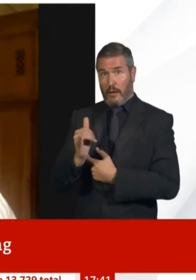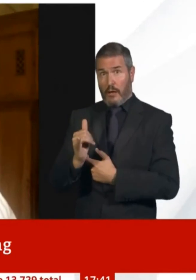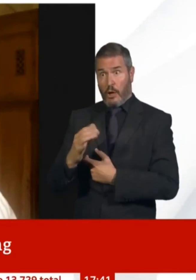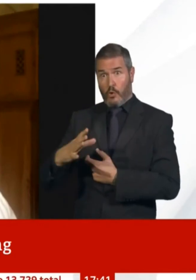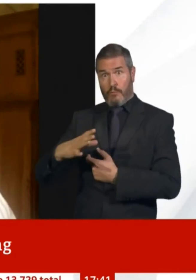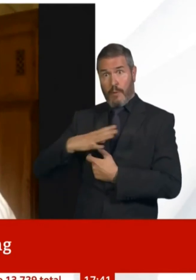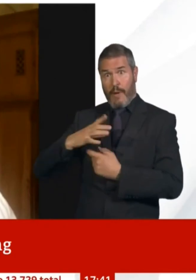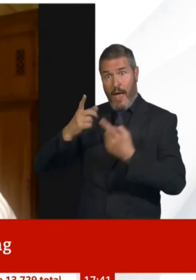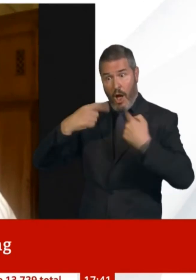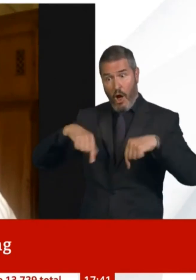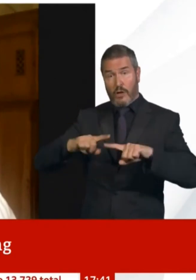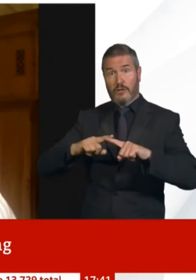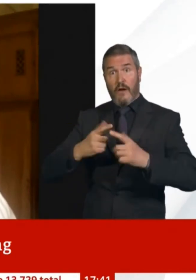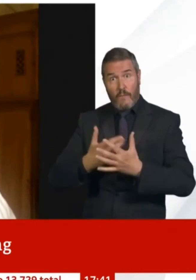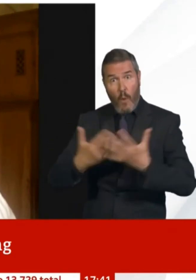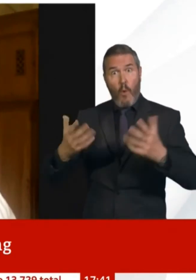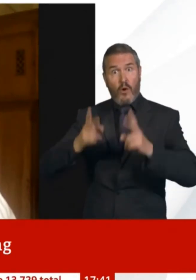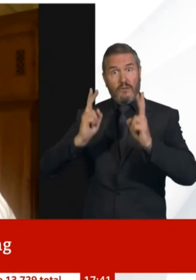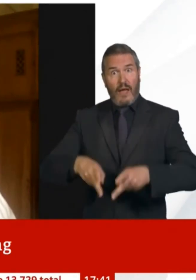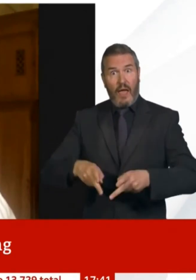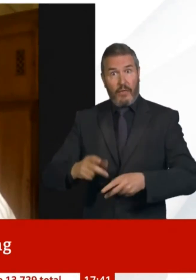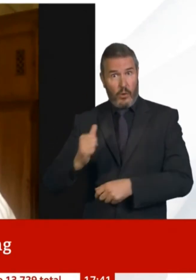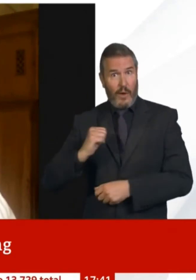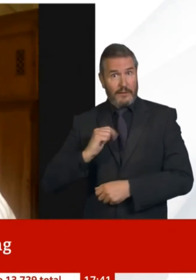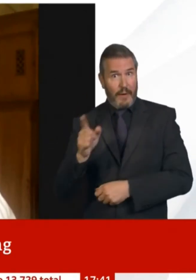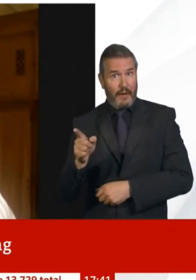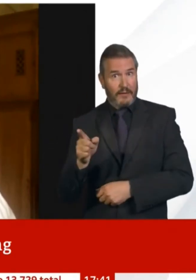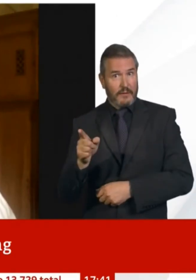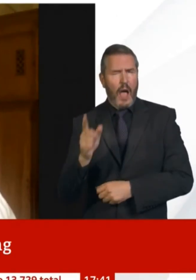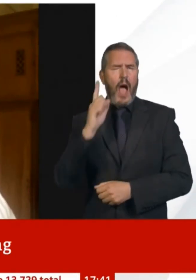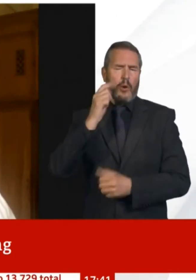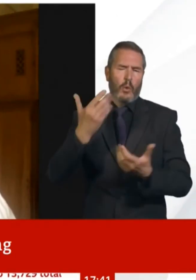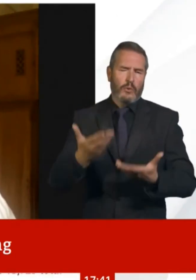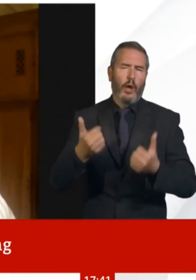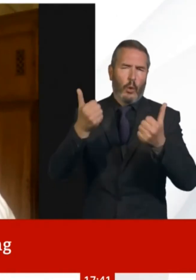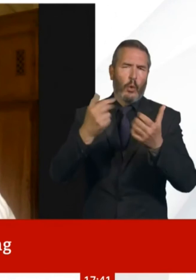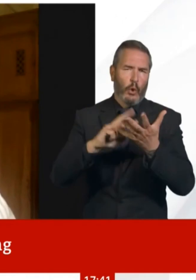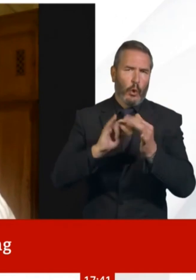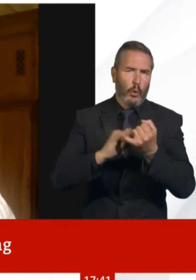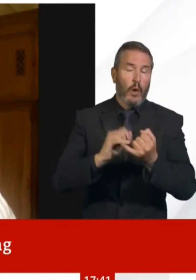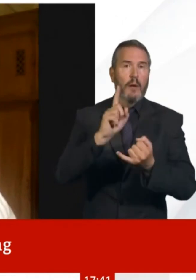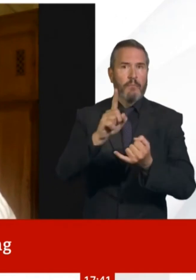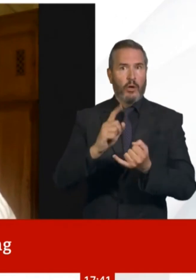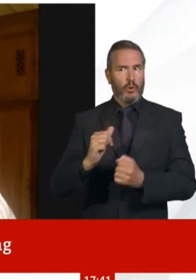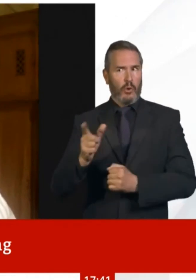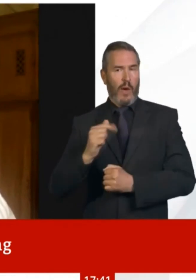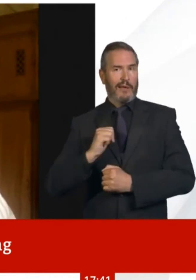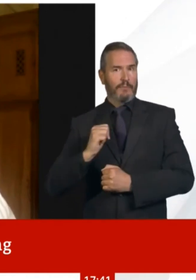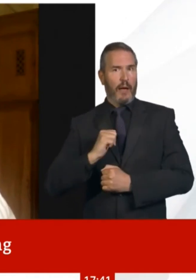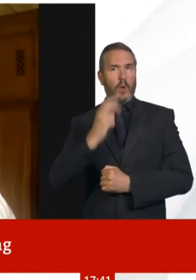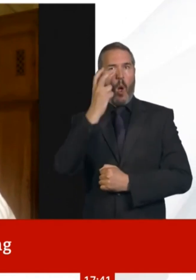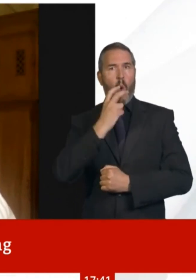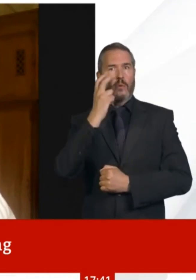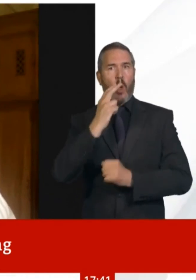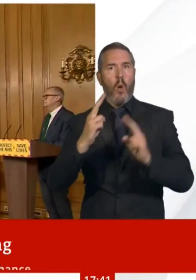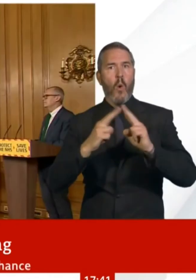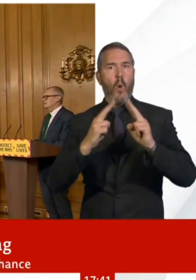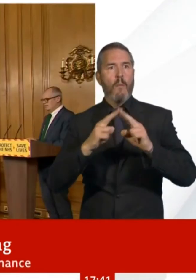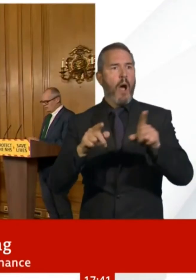prepare for a lot more deaths to come, despite today's good news, more deaths to come in old people's